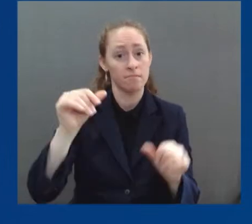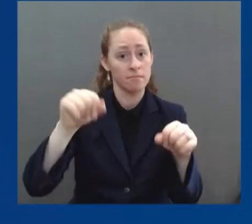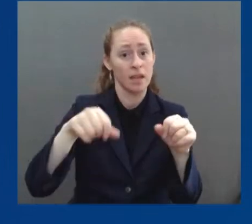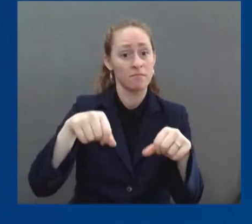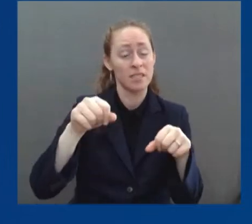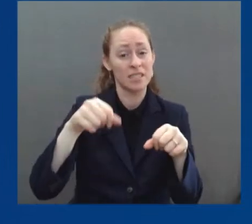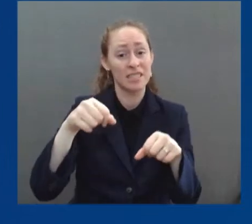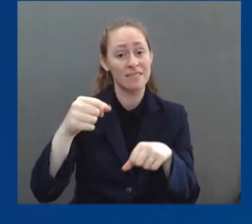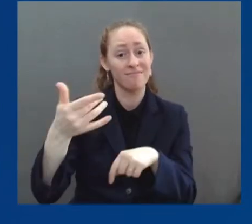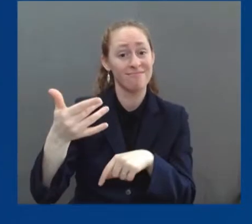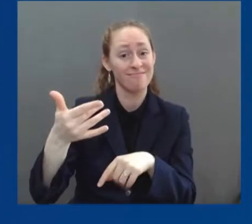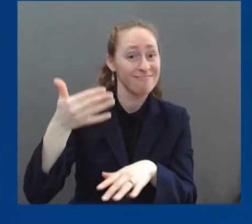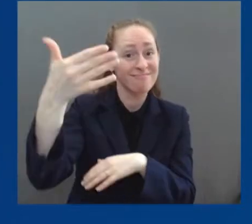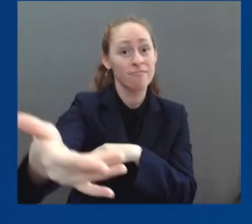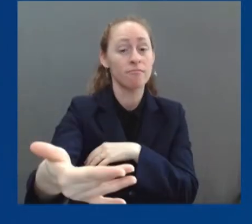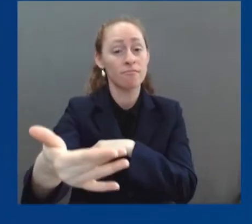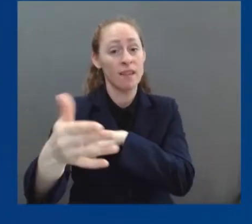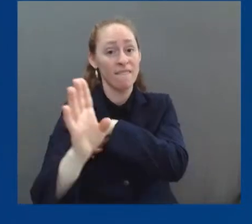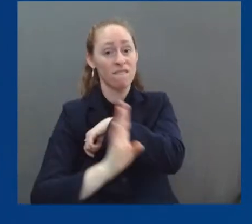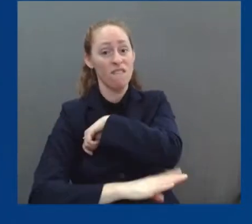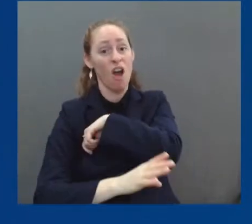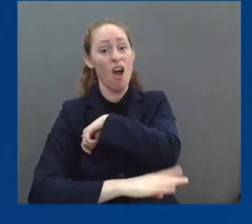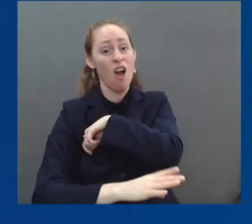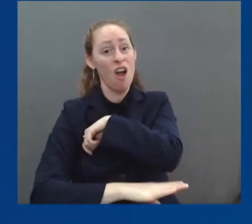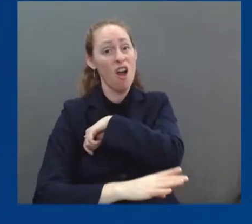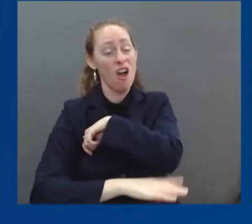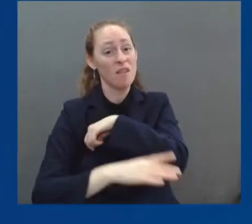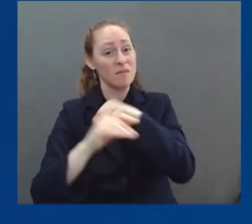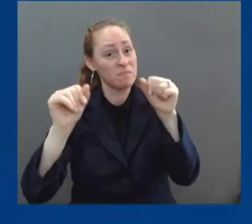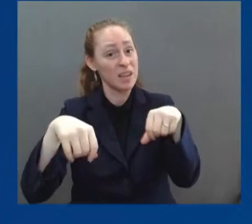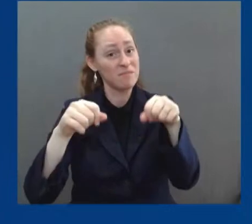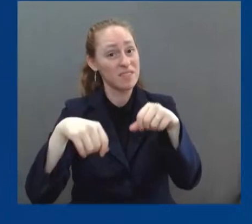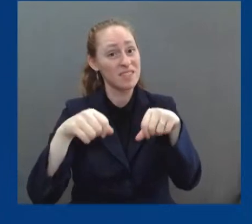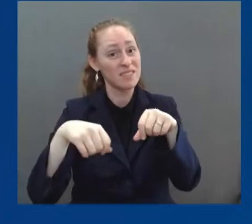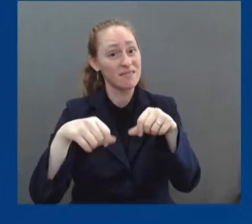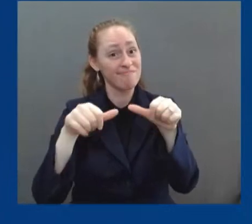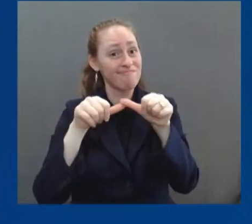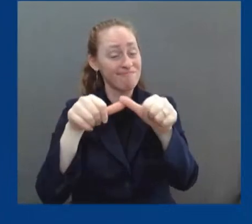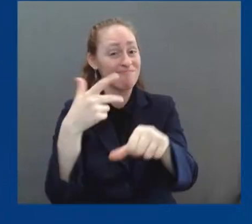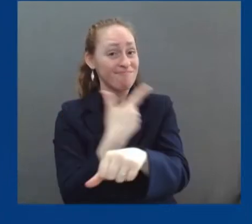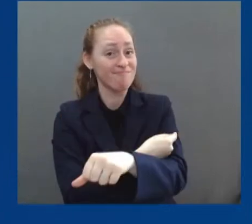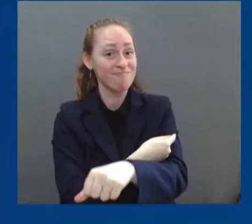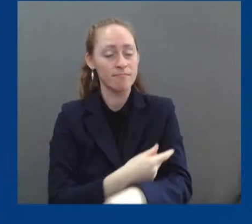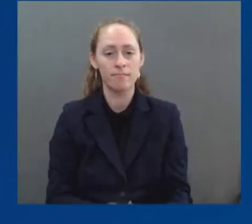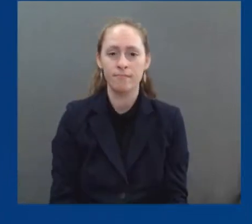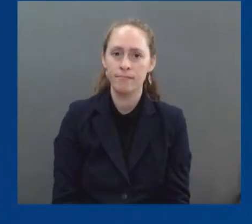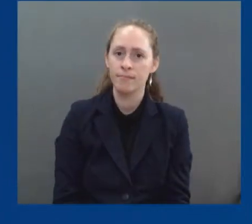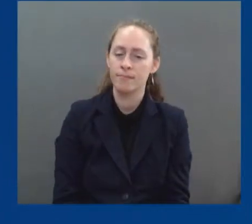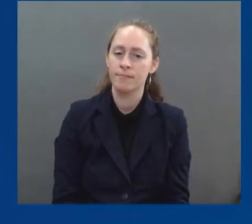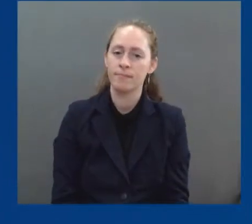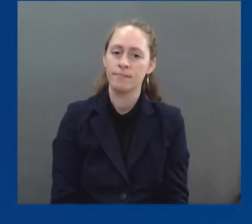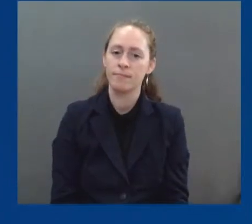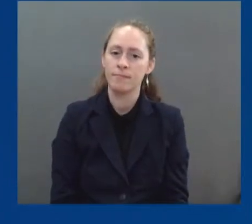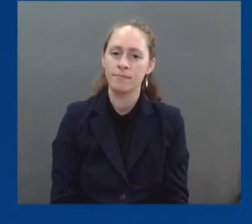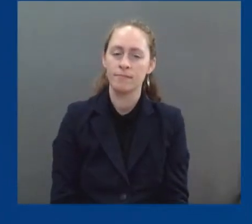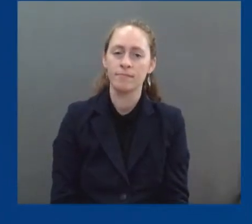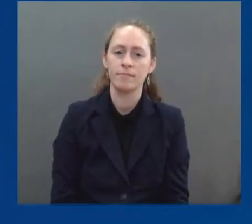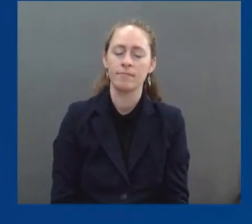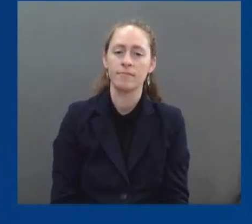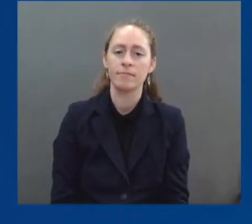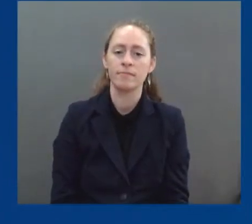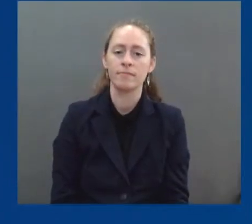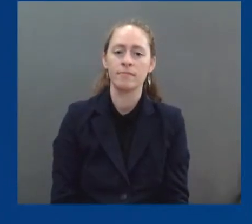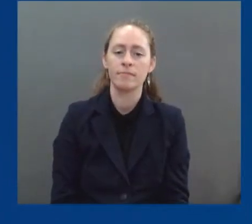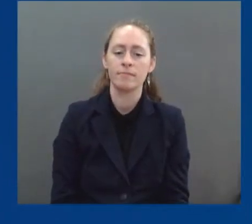Let's go to Josh Wingrove at Bloomberg. Thank you very much. Can you talk a little bit more about the announcement